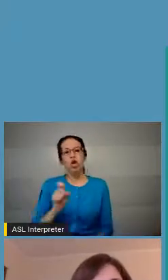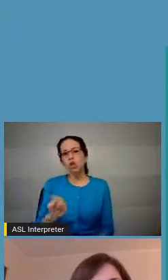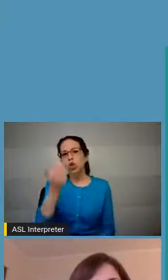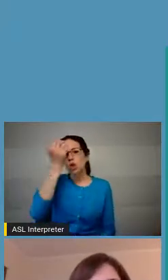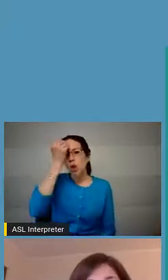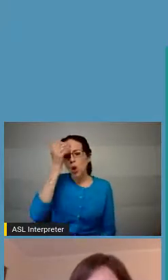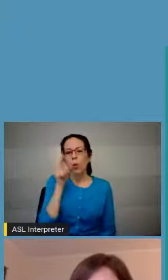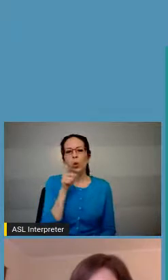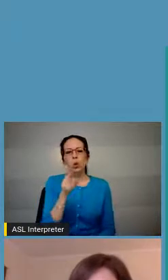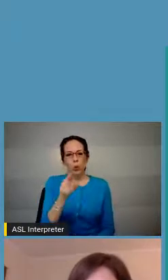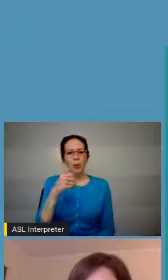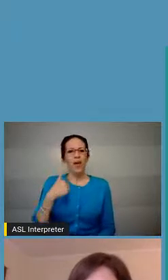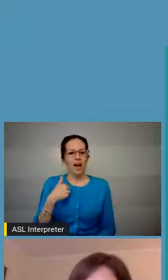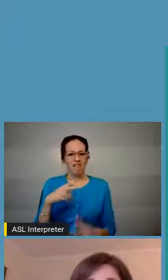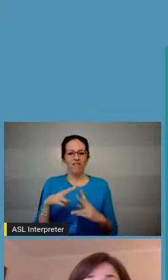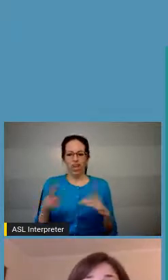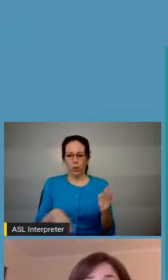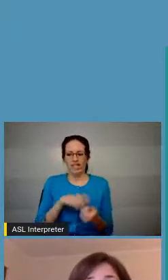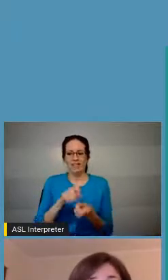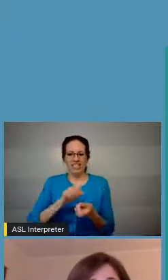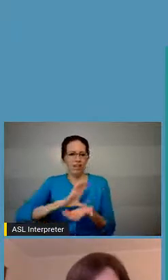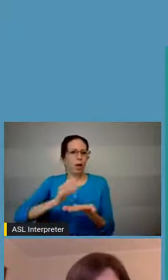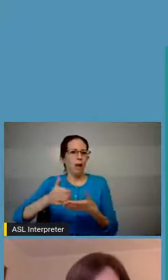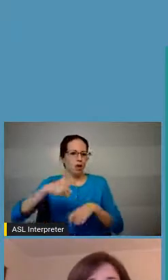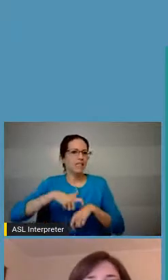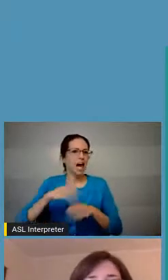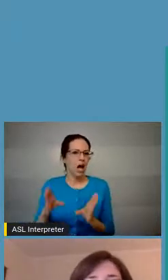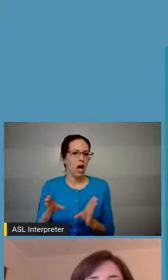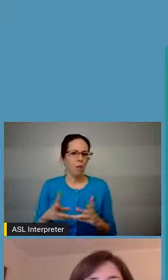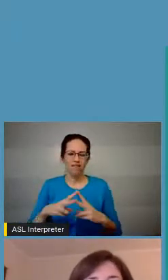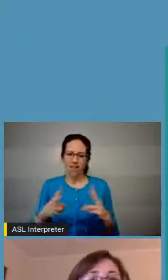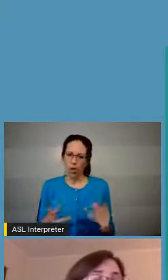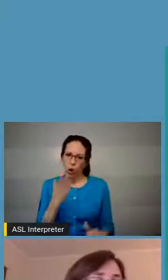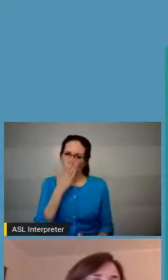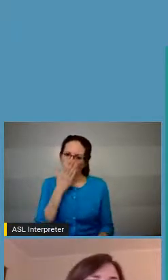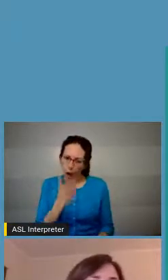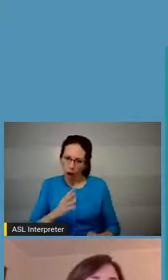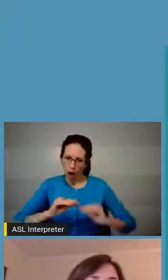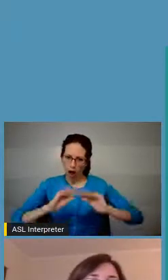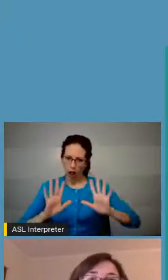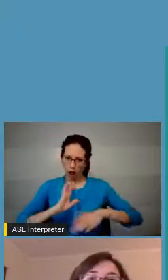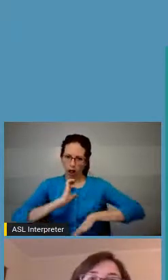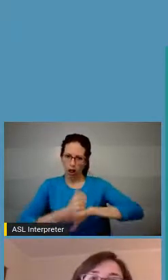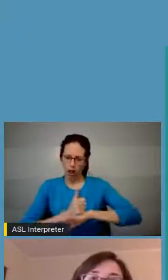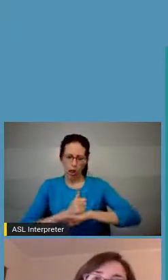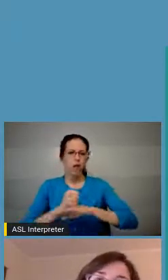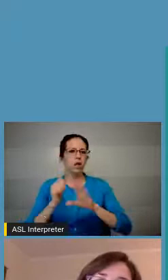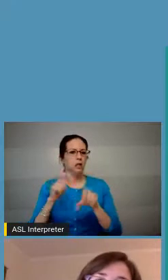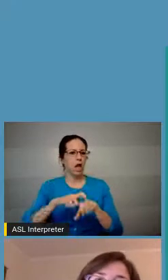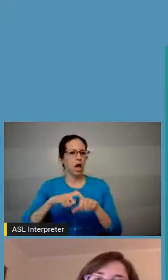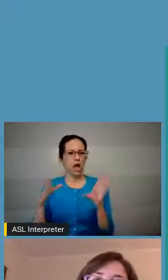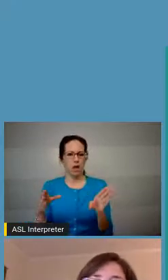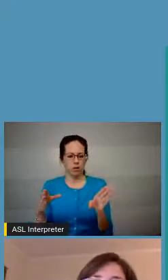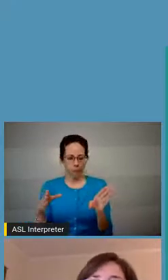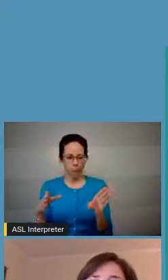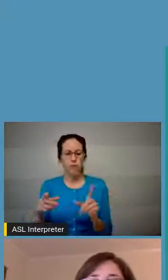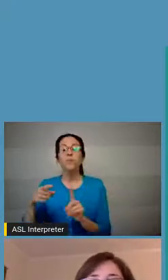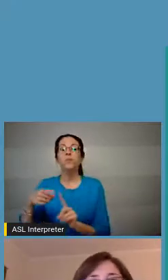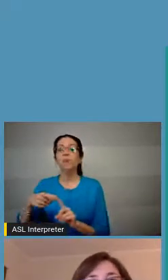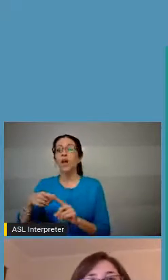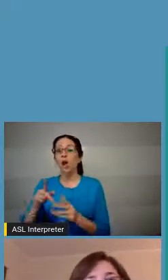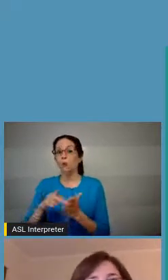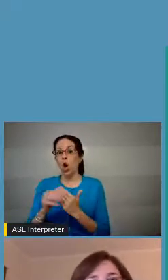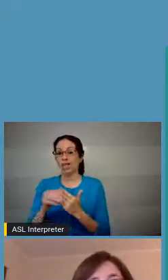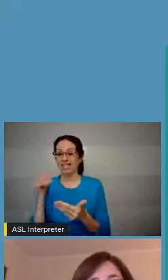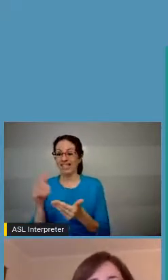very specific amount of time. It's a very well-defined window at the end of the project in which to